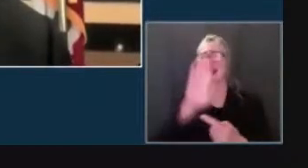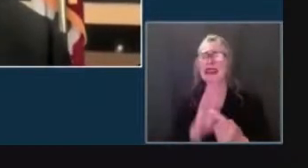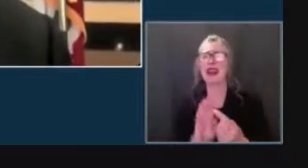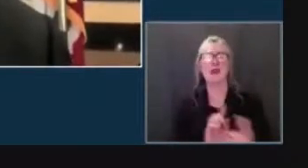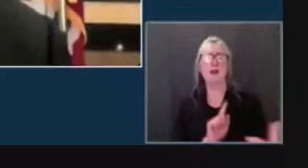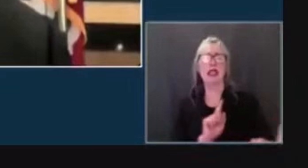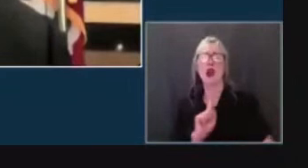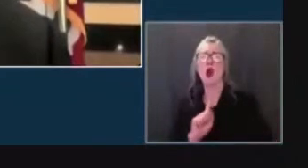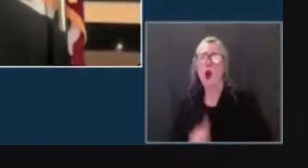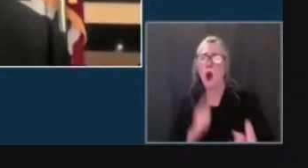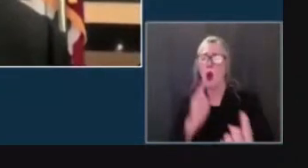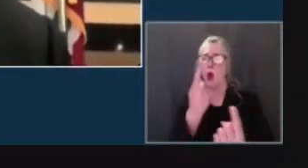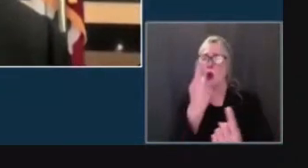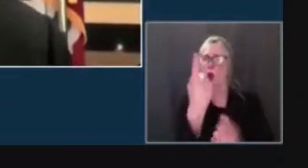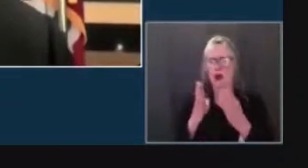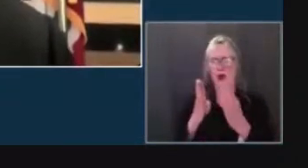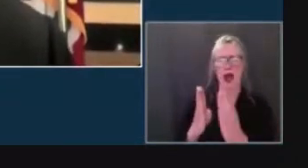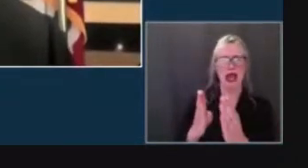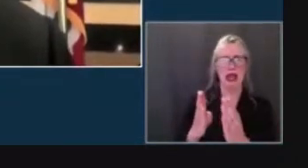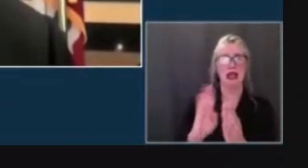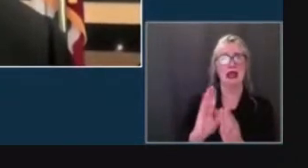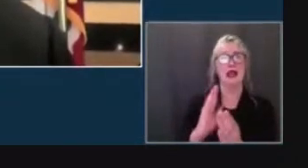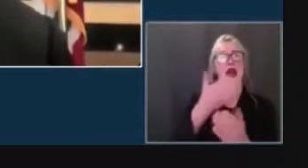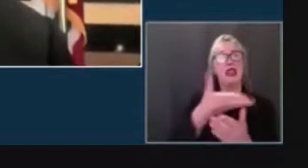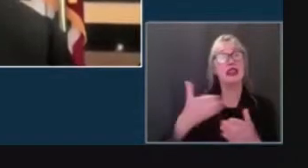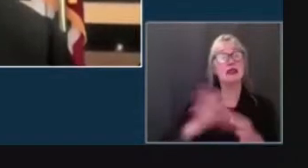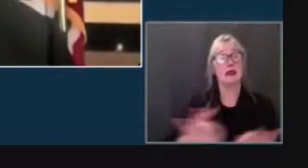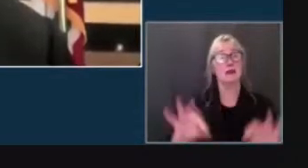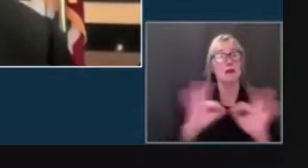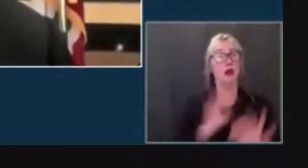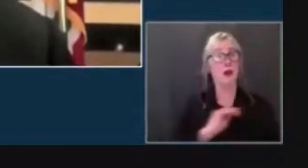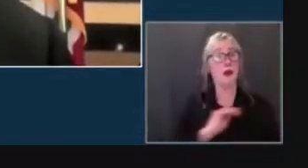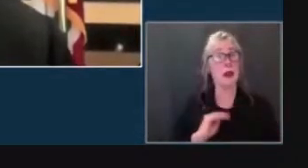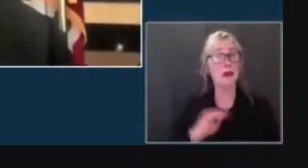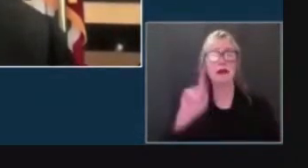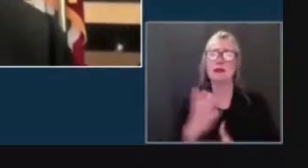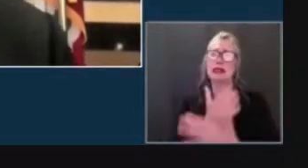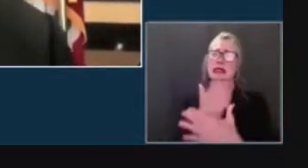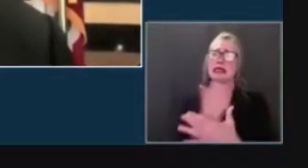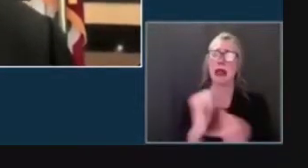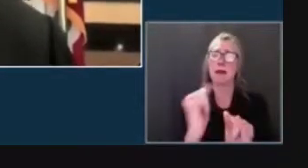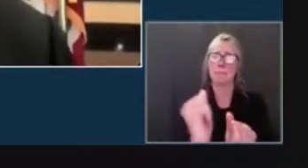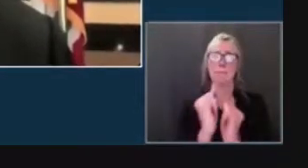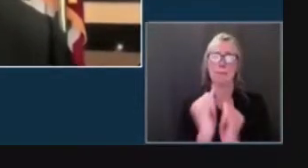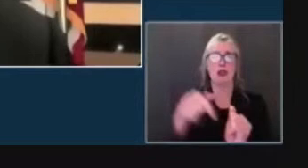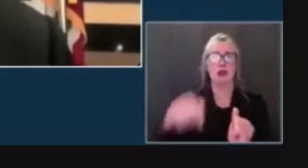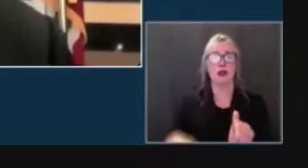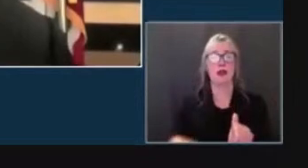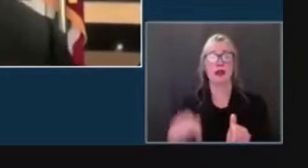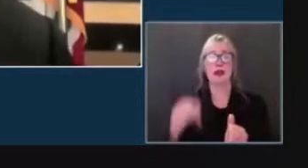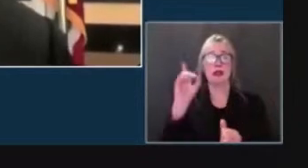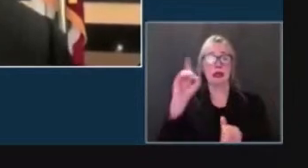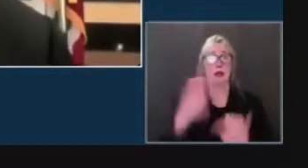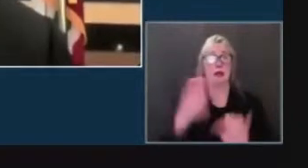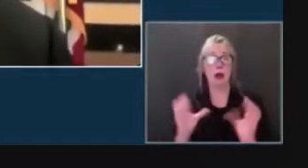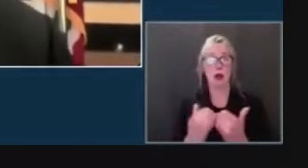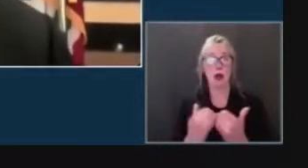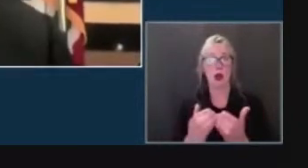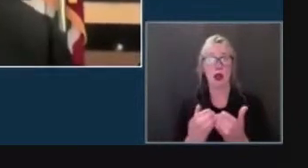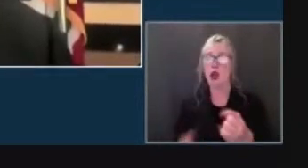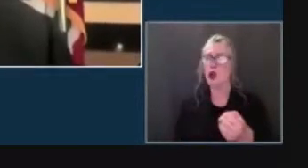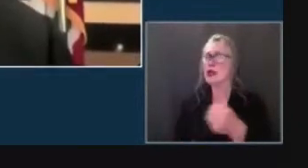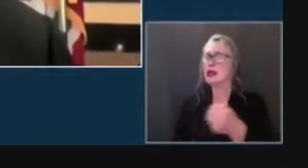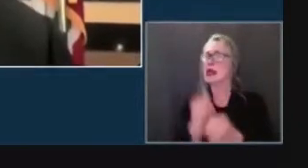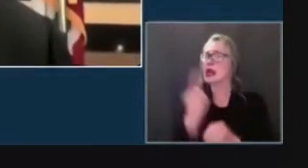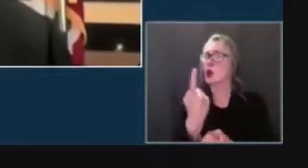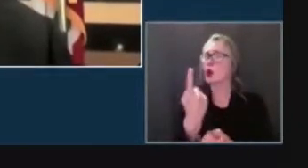The issues important to our members must be issues important to this party. We stand with those and only those that